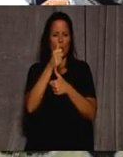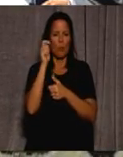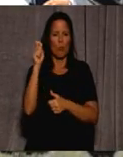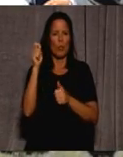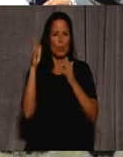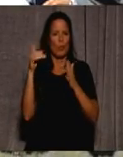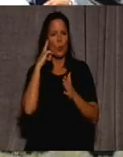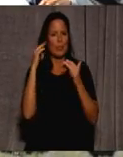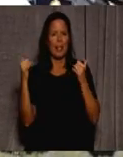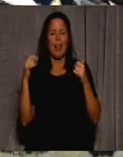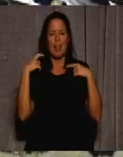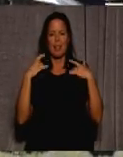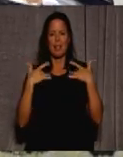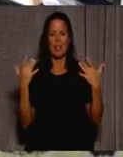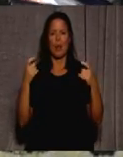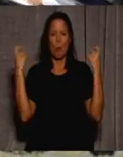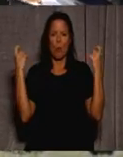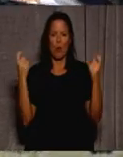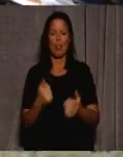ceremony.